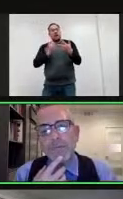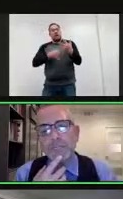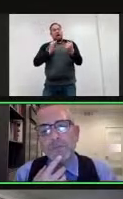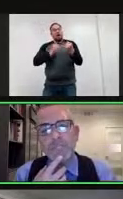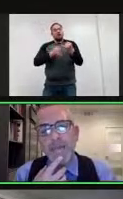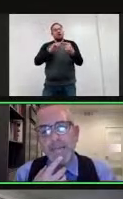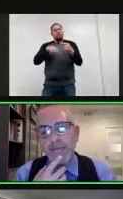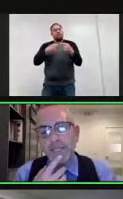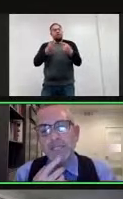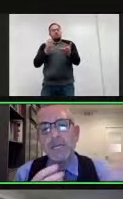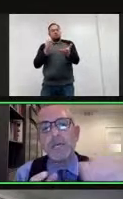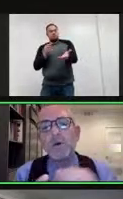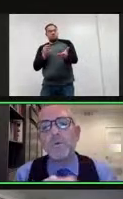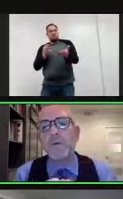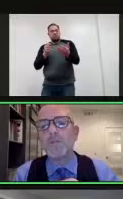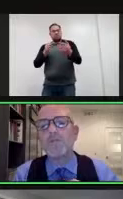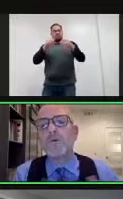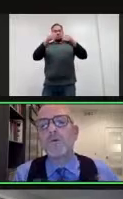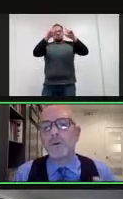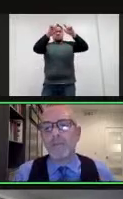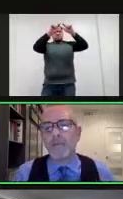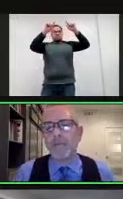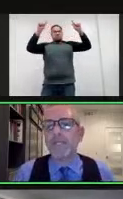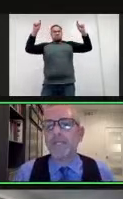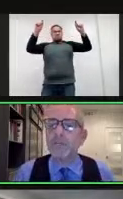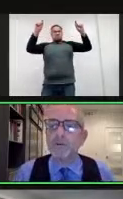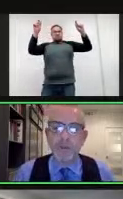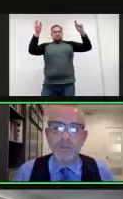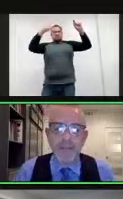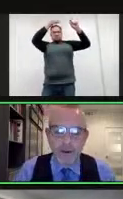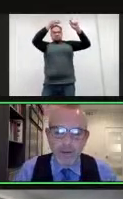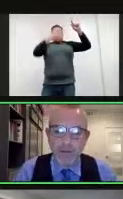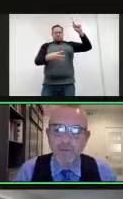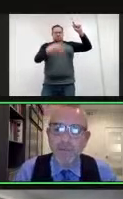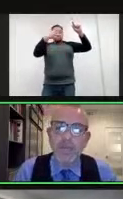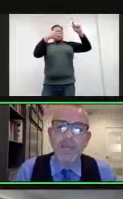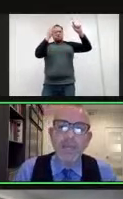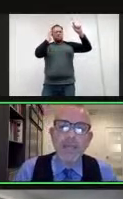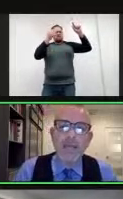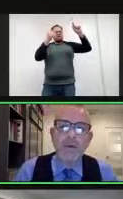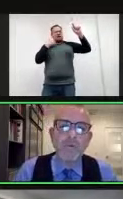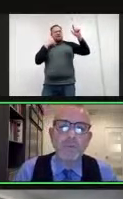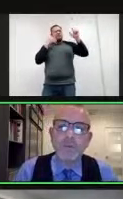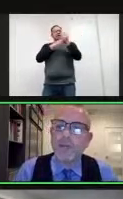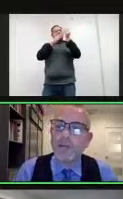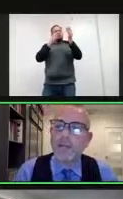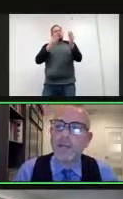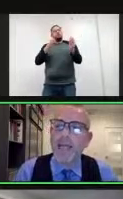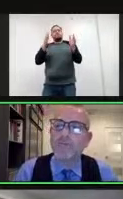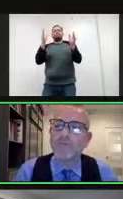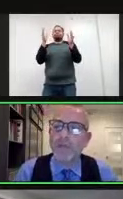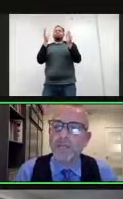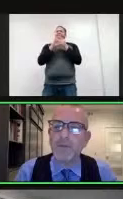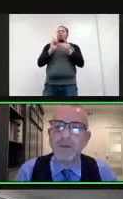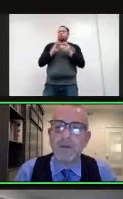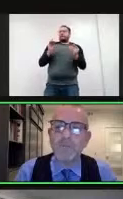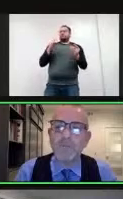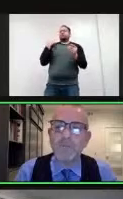about this. So these headings will form a leadership narrative that we will have